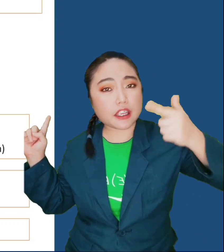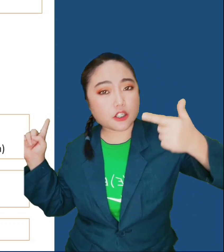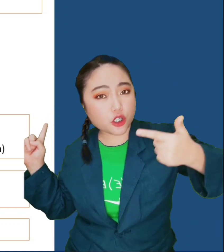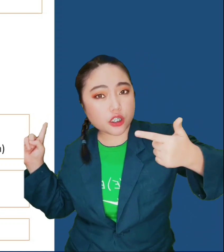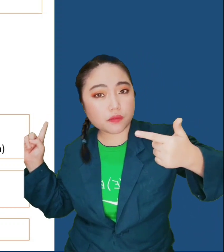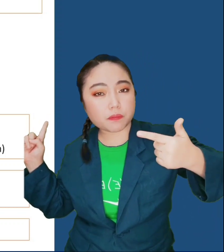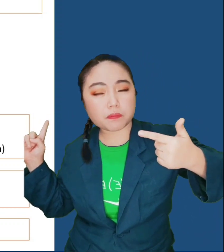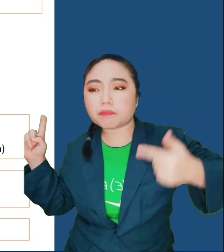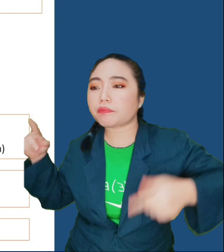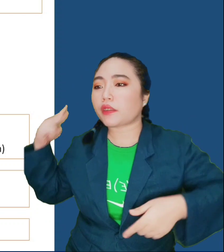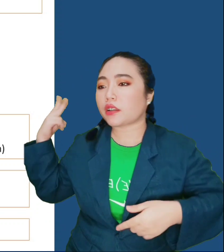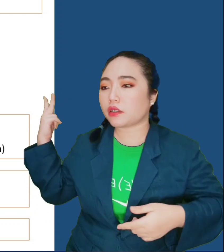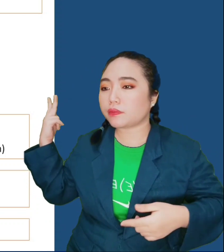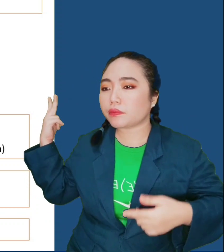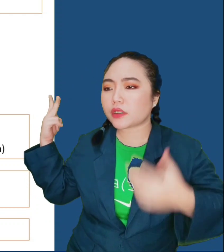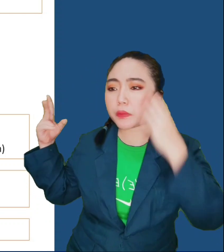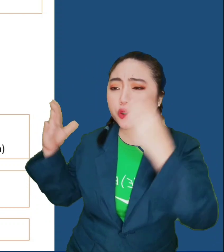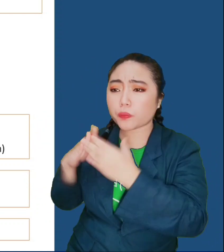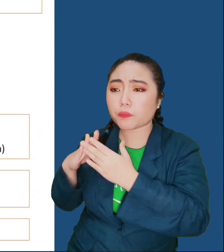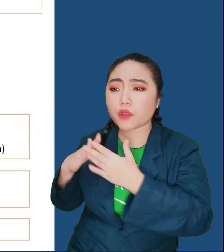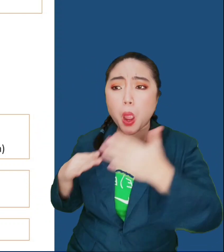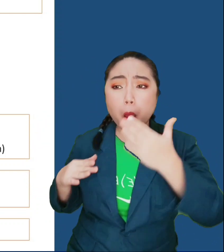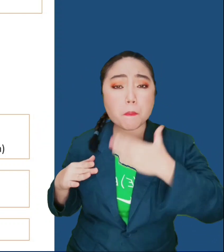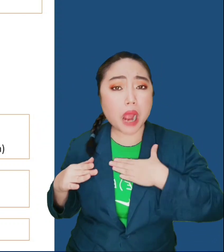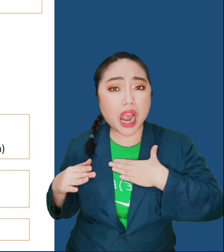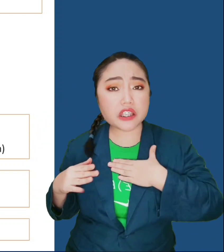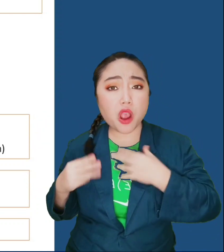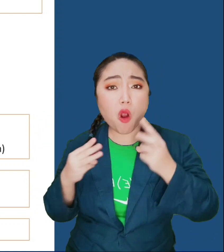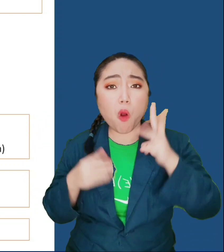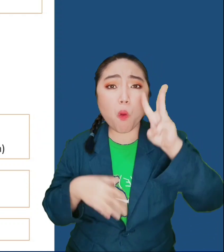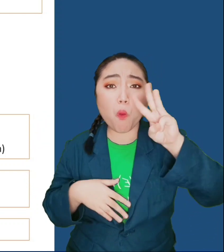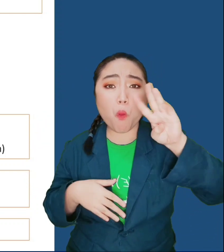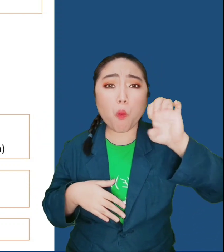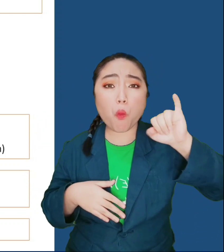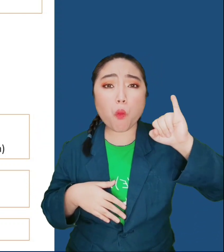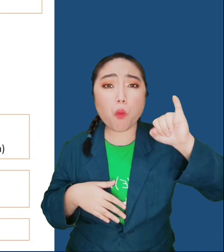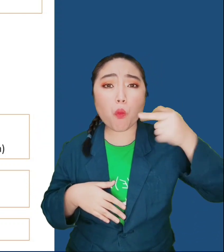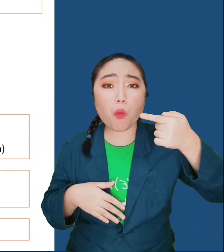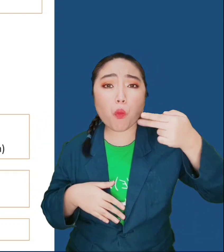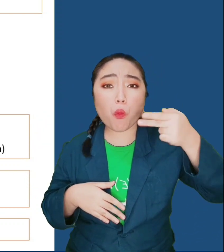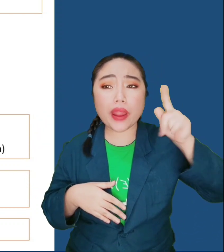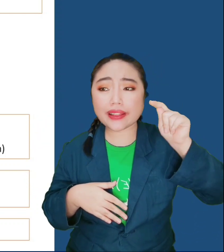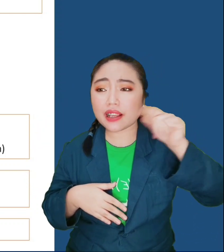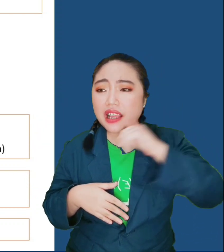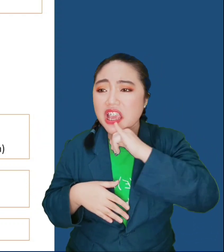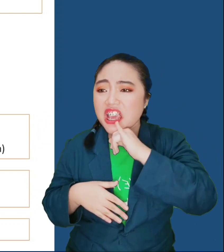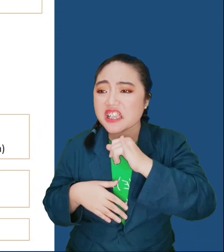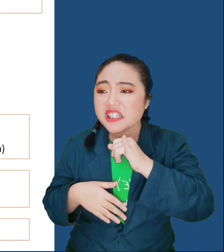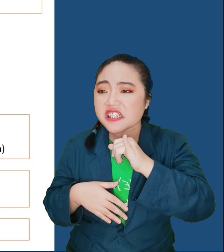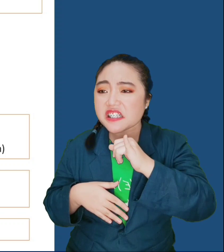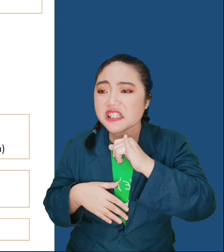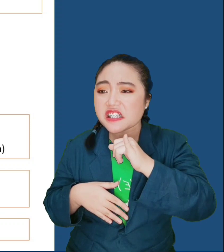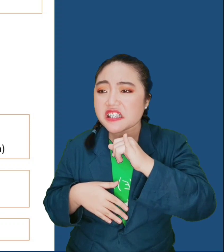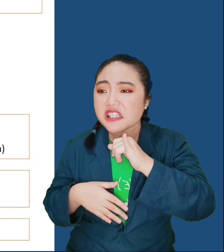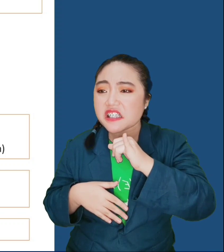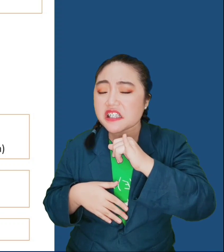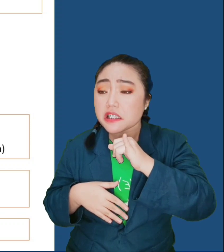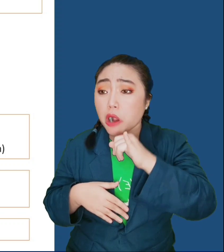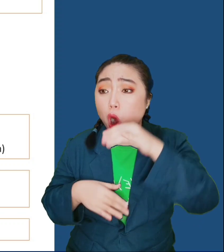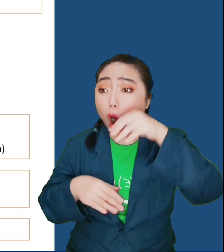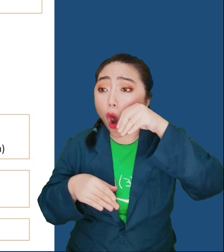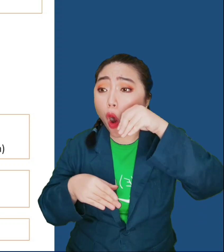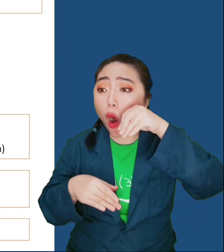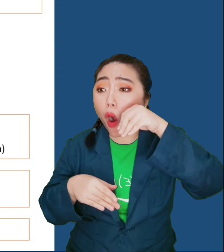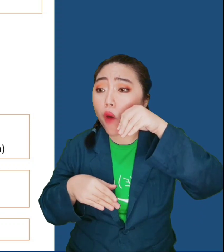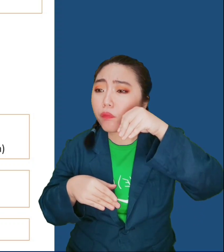picture. The girl is 56 kilogram. That's her mass. But the weight